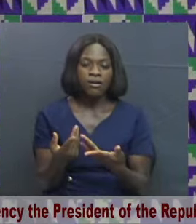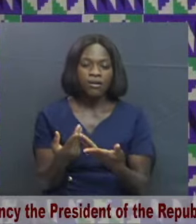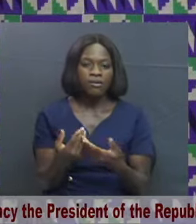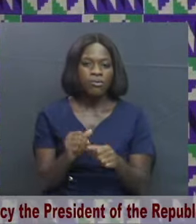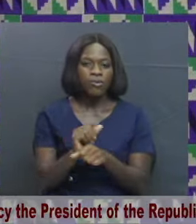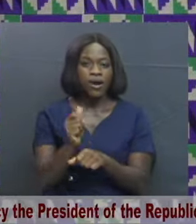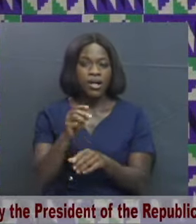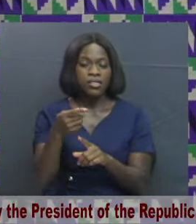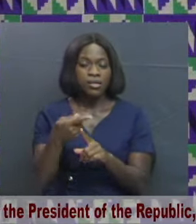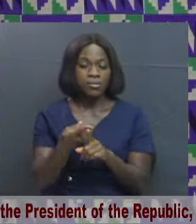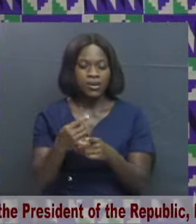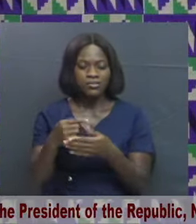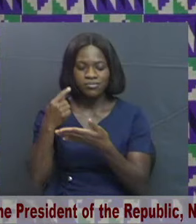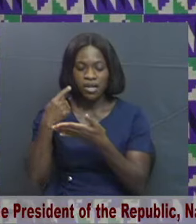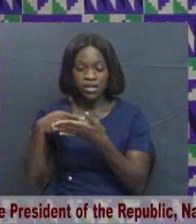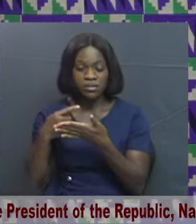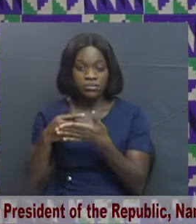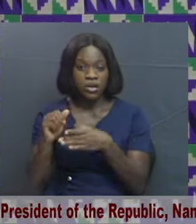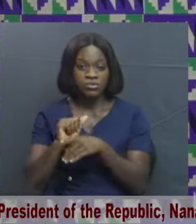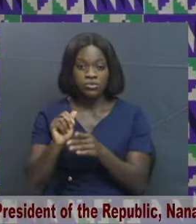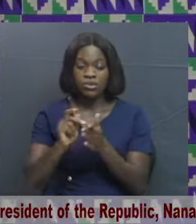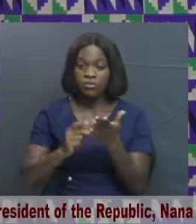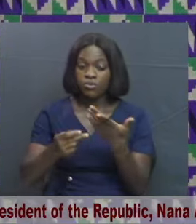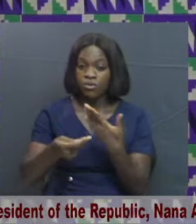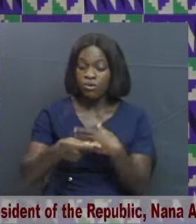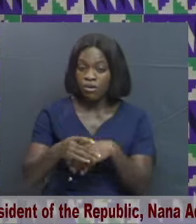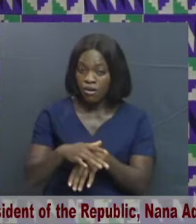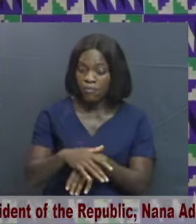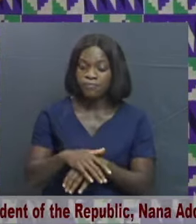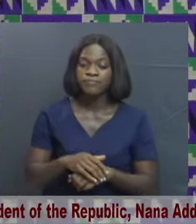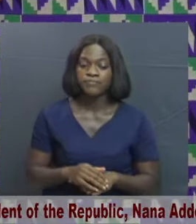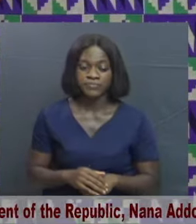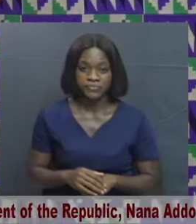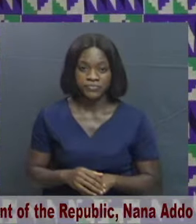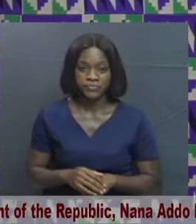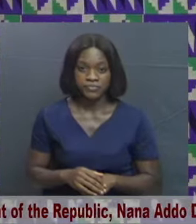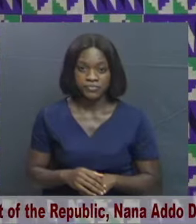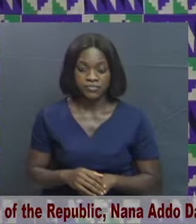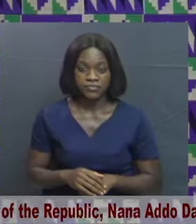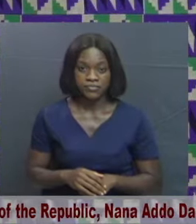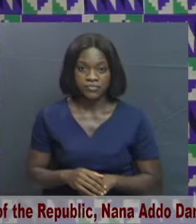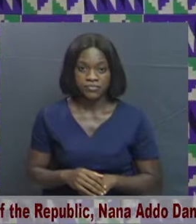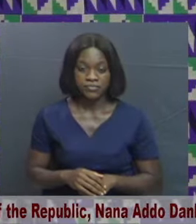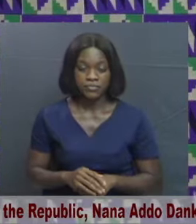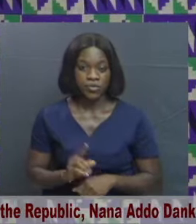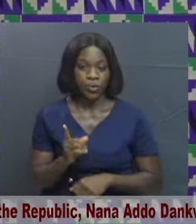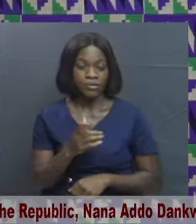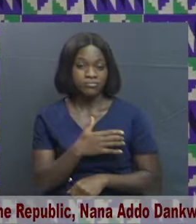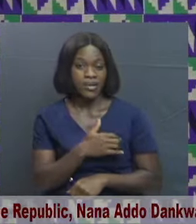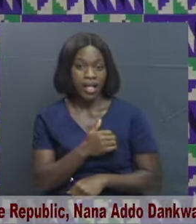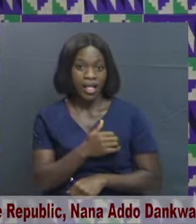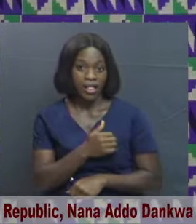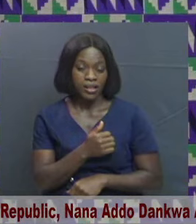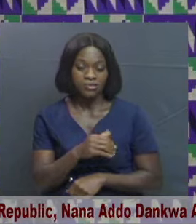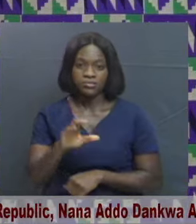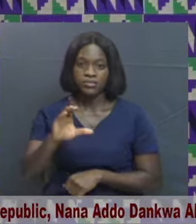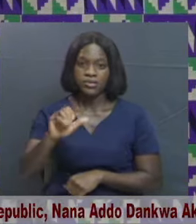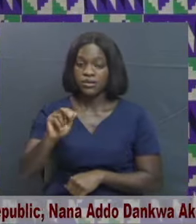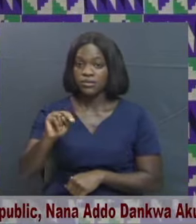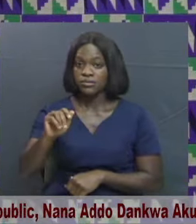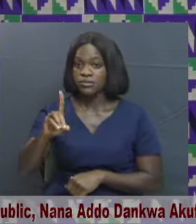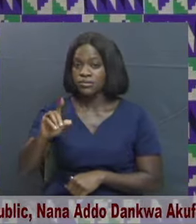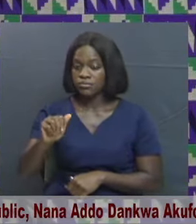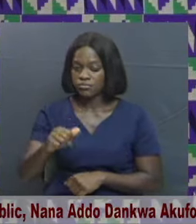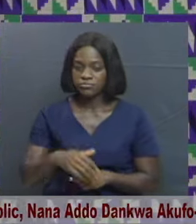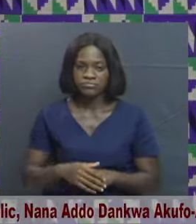welding inspector training program at the North Alberta Institute of Technology in Canada they have since been placed